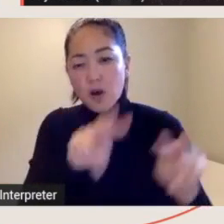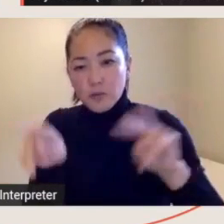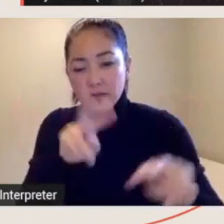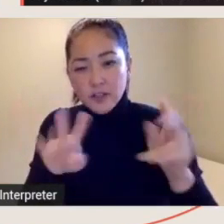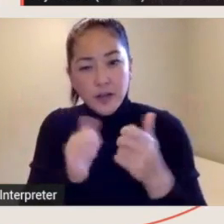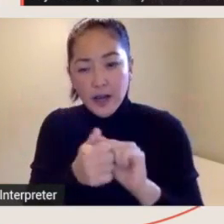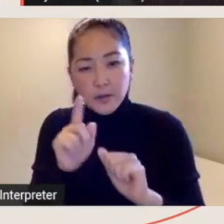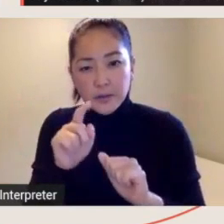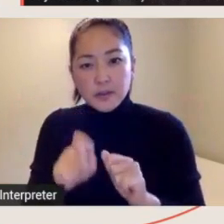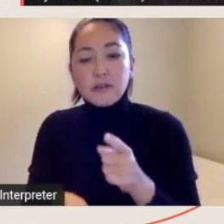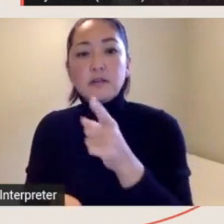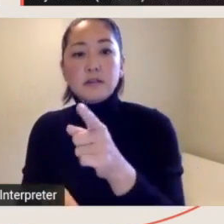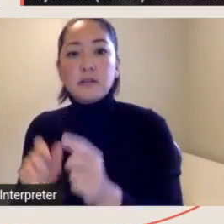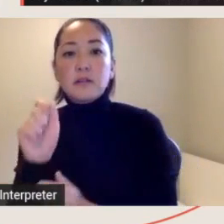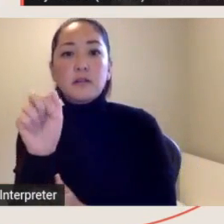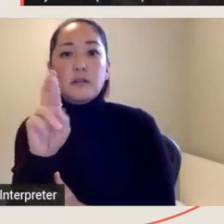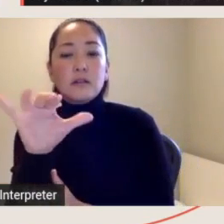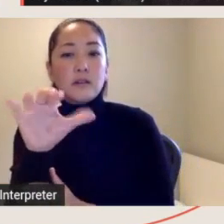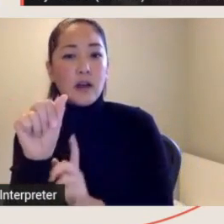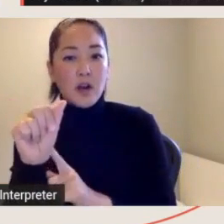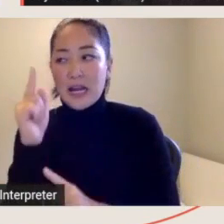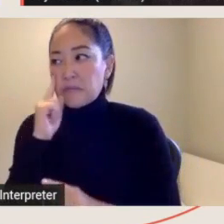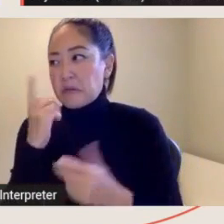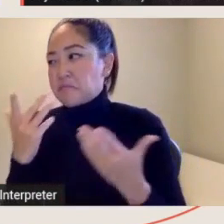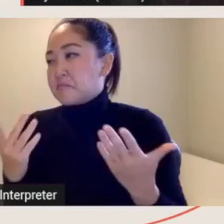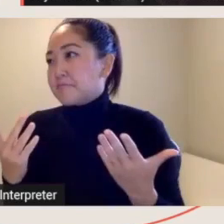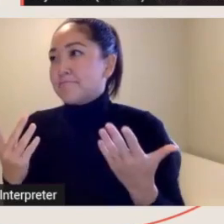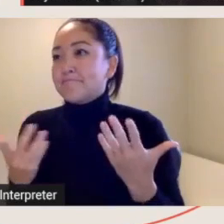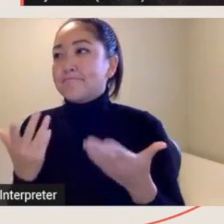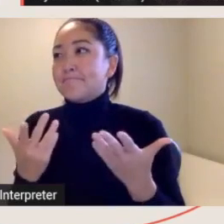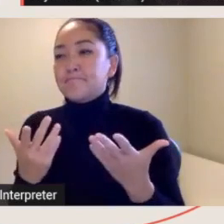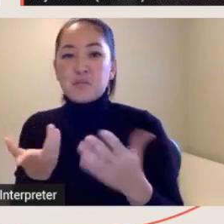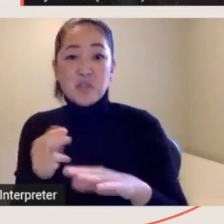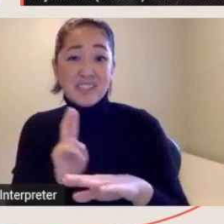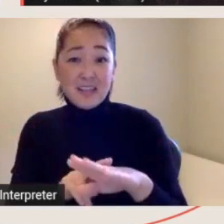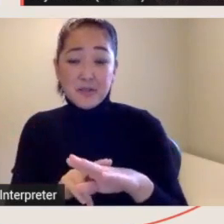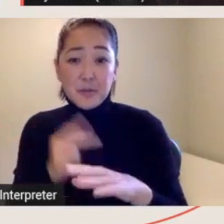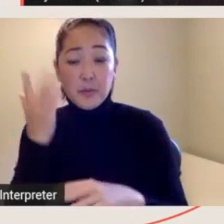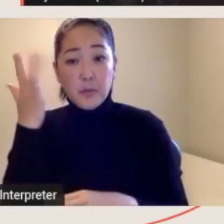I think it almost came to us naturally because we were kind of,